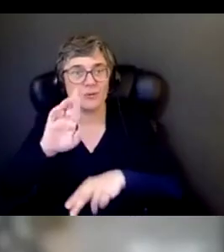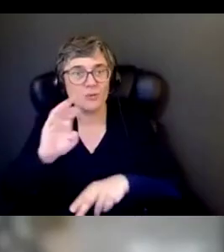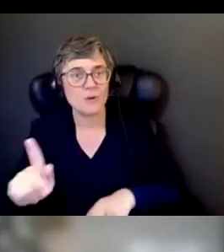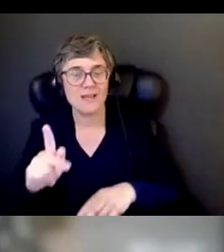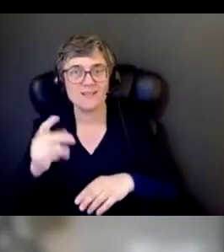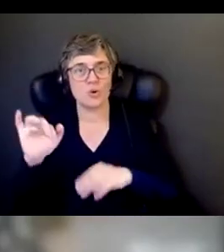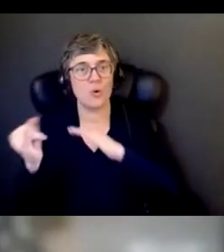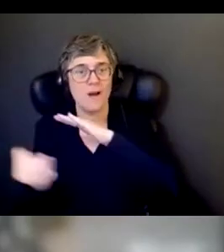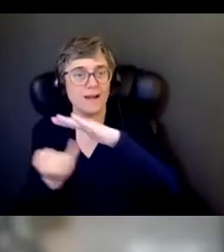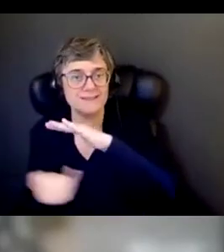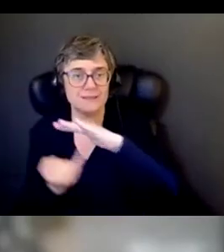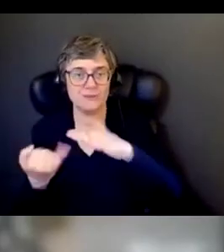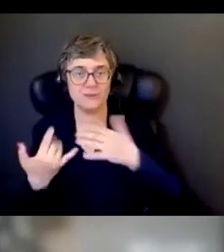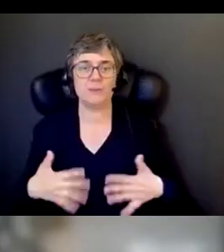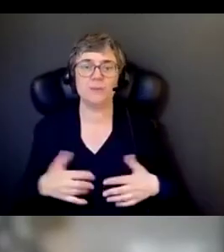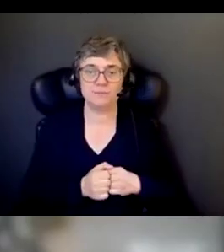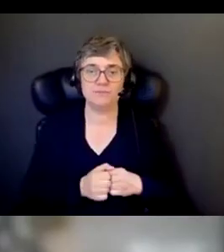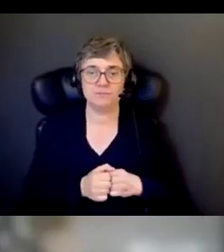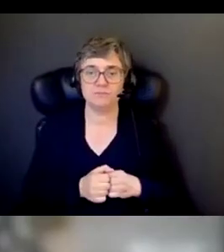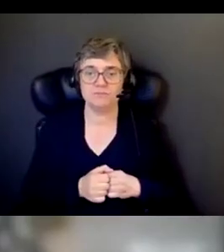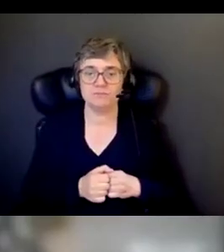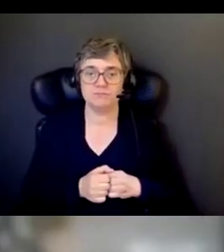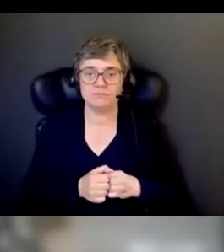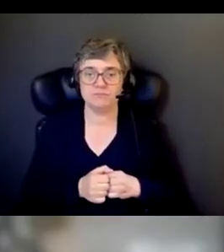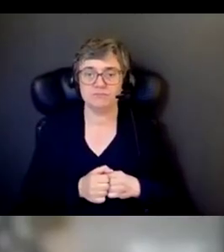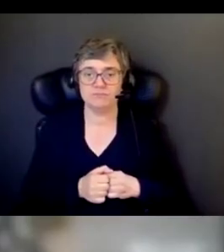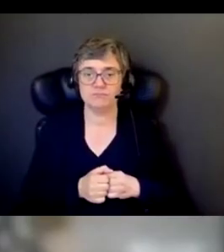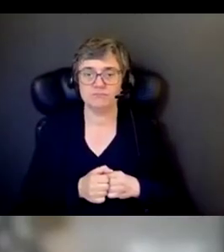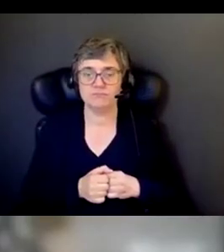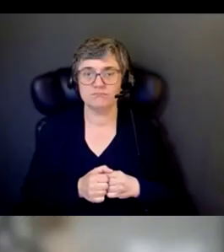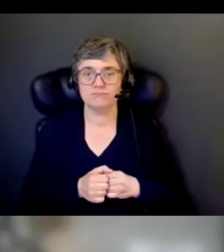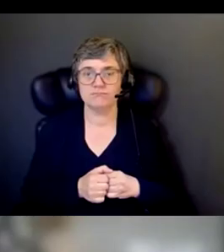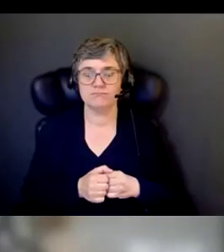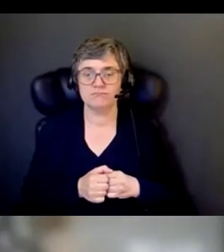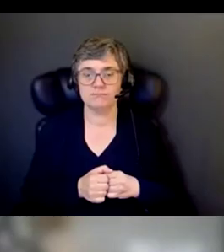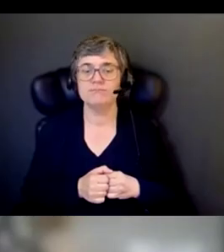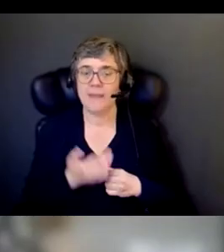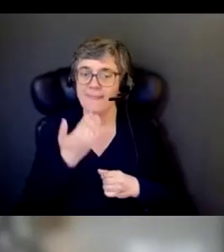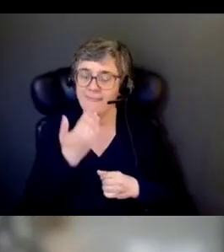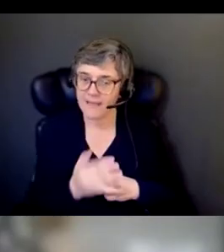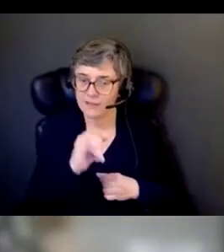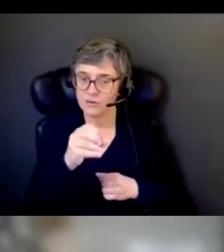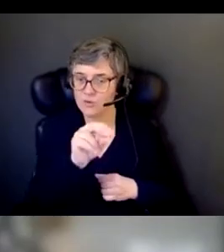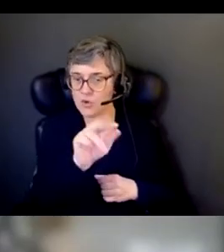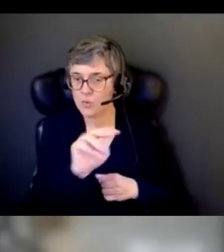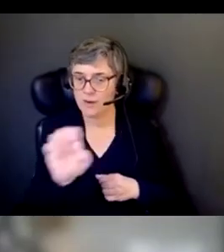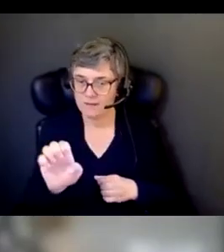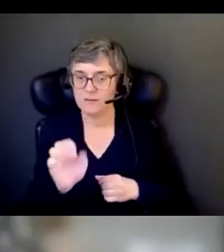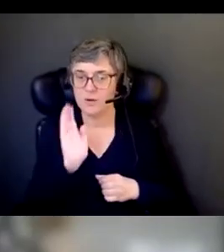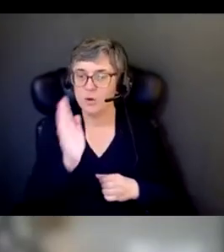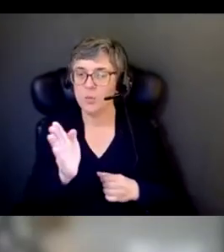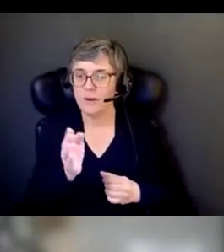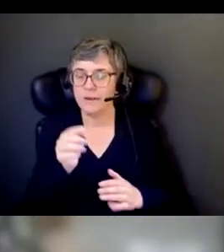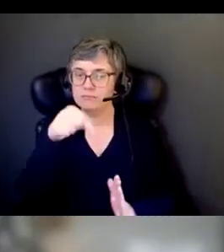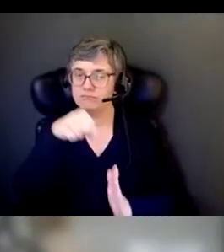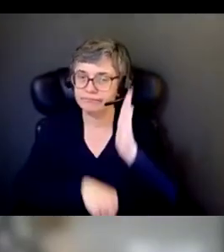so much, Joanne, for this answer. And we're going to get into that a little bit later in the panel. Amy, Kurt, I know we don't have